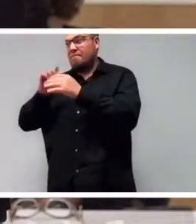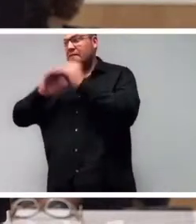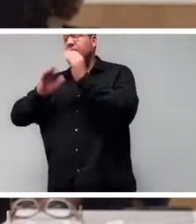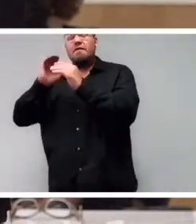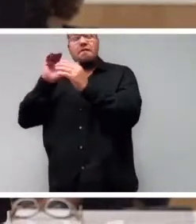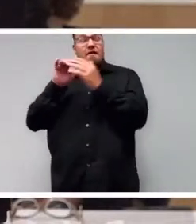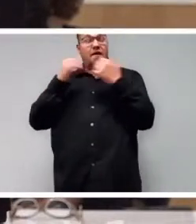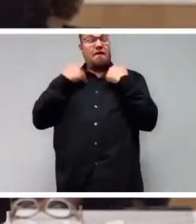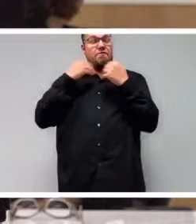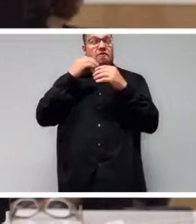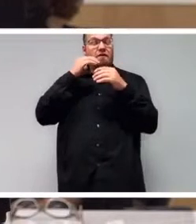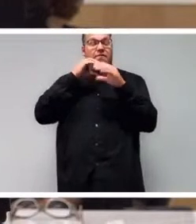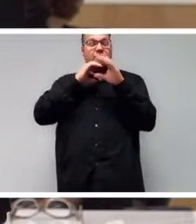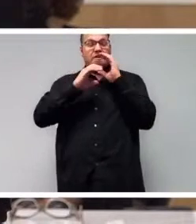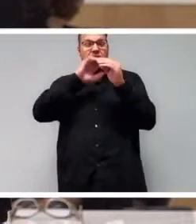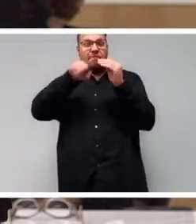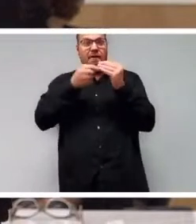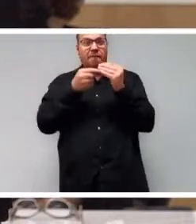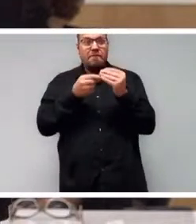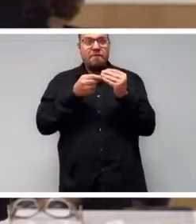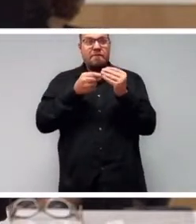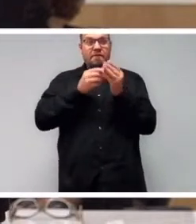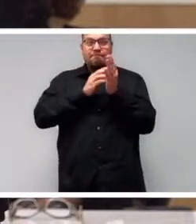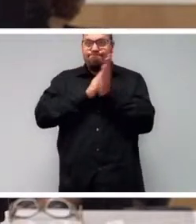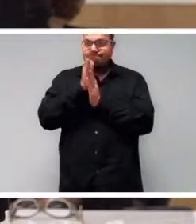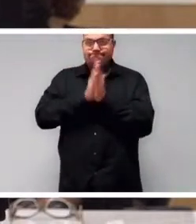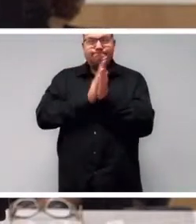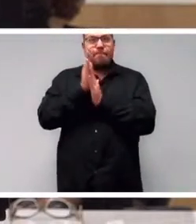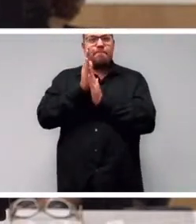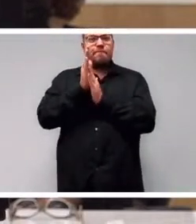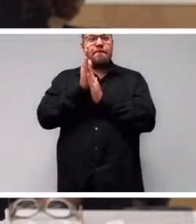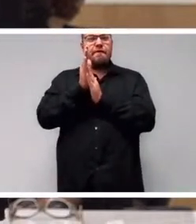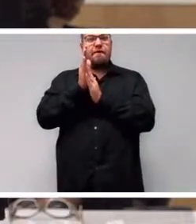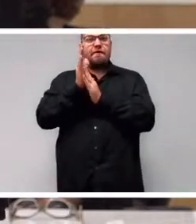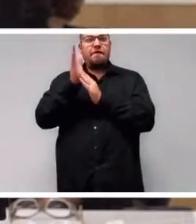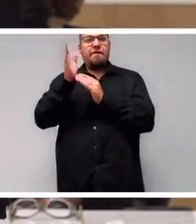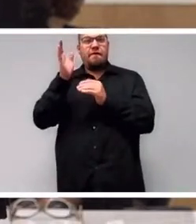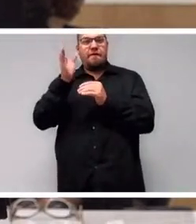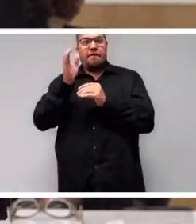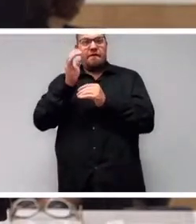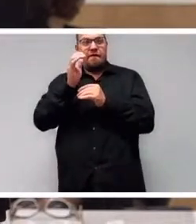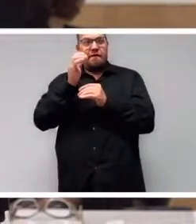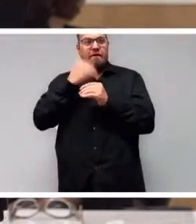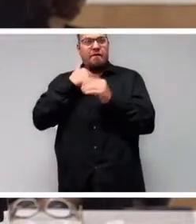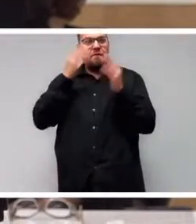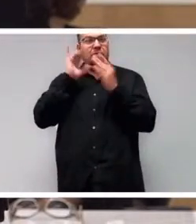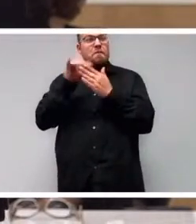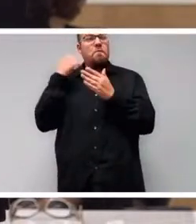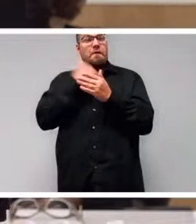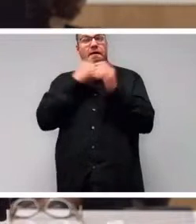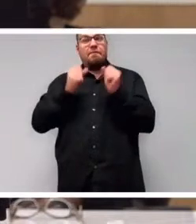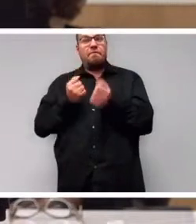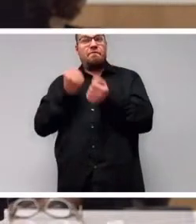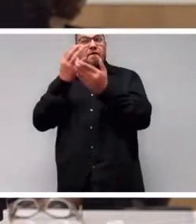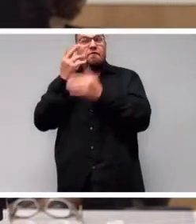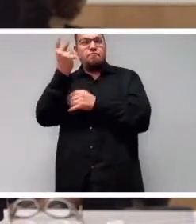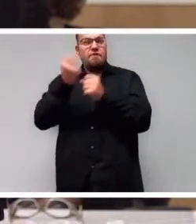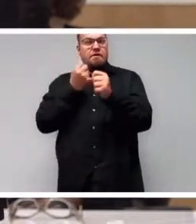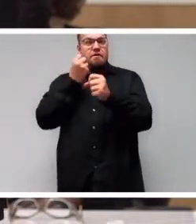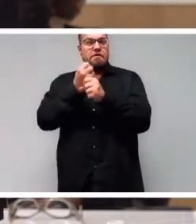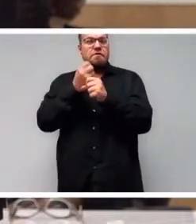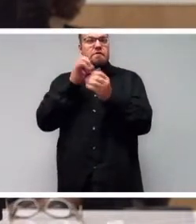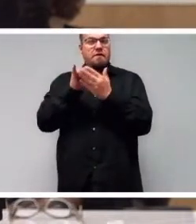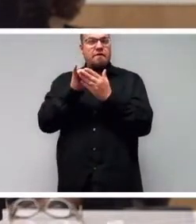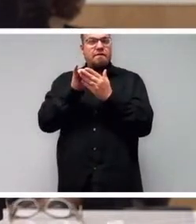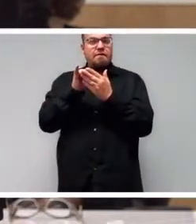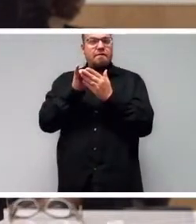around self-determination. And I'm my own decision maker. And our hope is that we can provide 3 years of sort of protected time